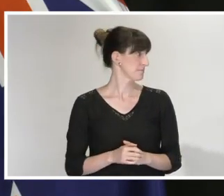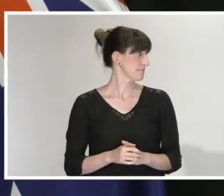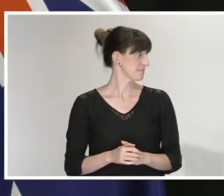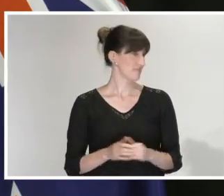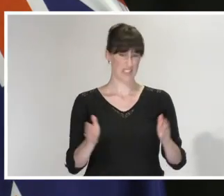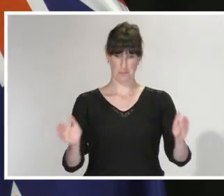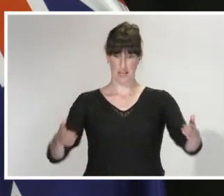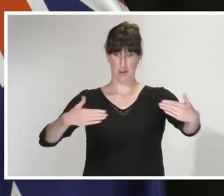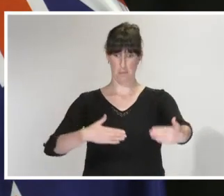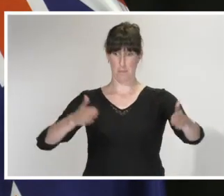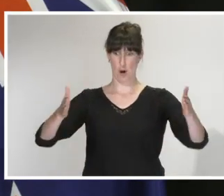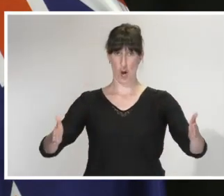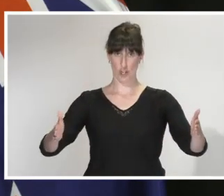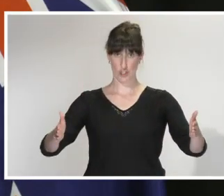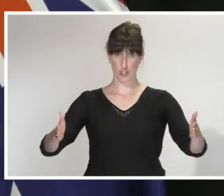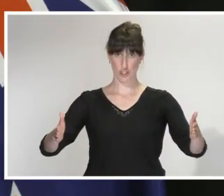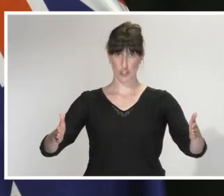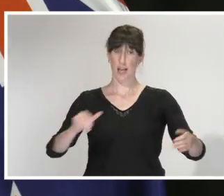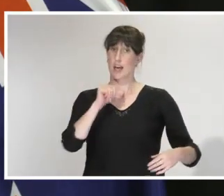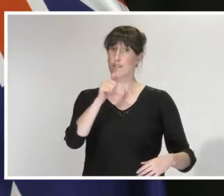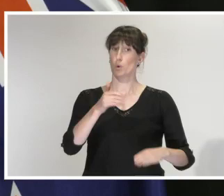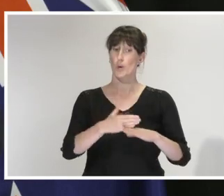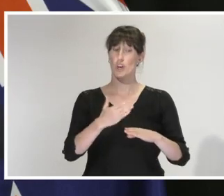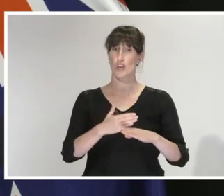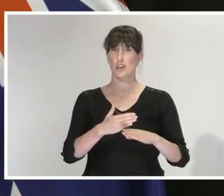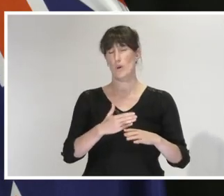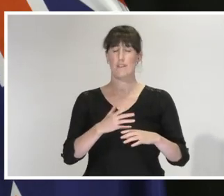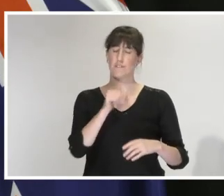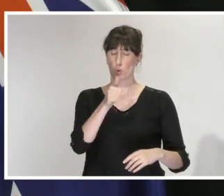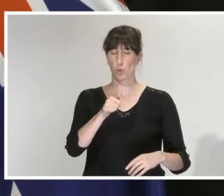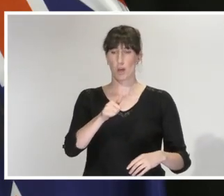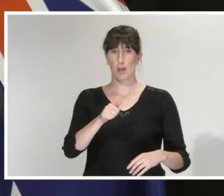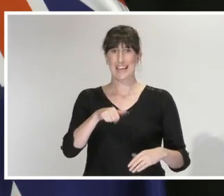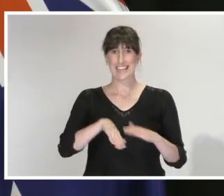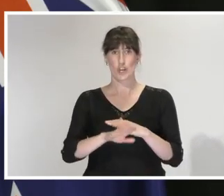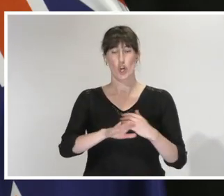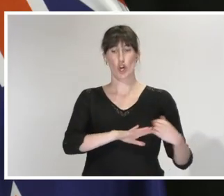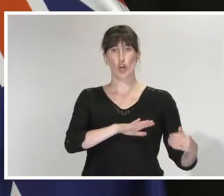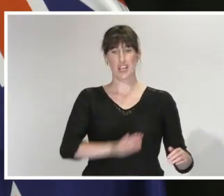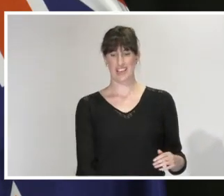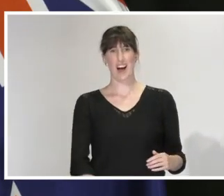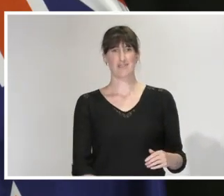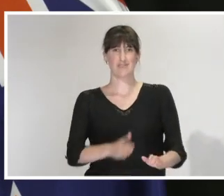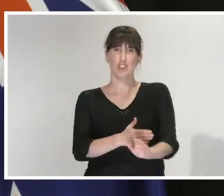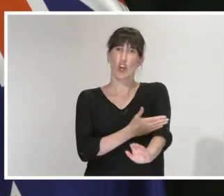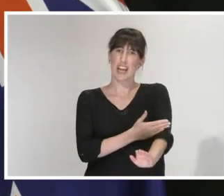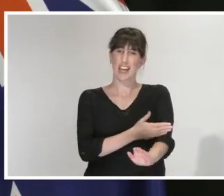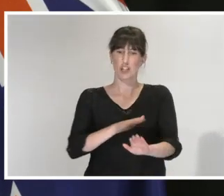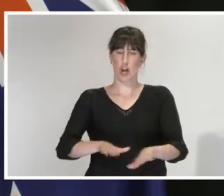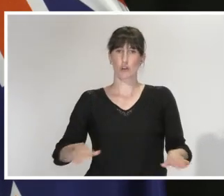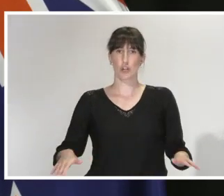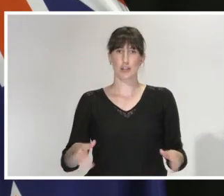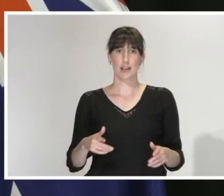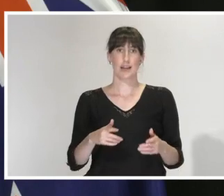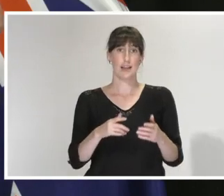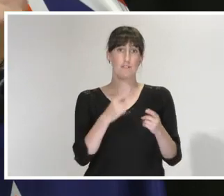the sort of thing that you would get if you were in an early learning setting, an early childhood education. There is a pack of materials for